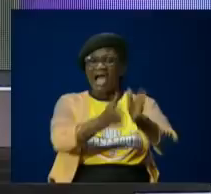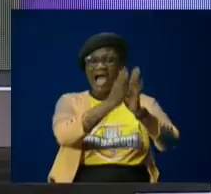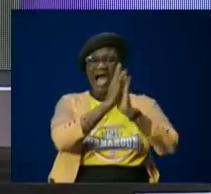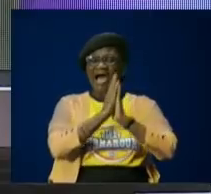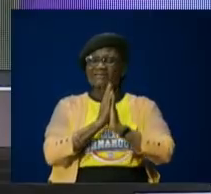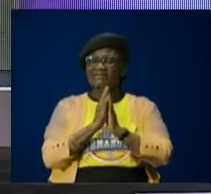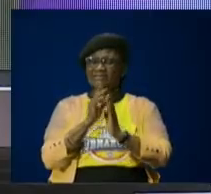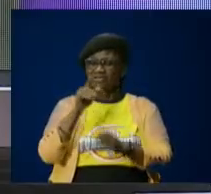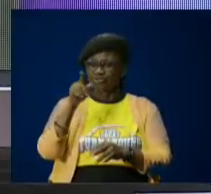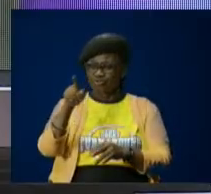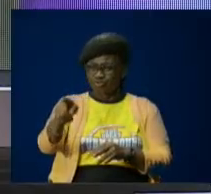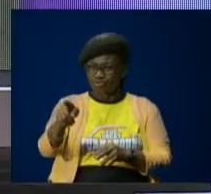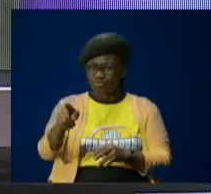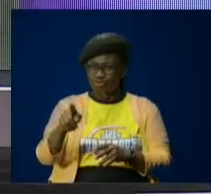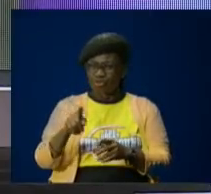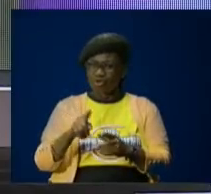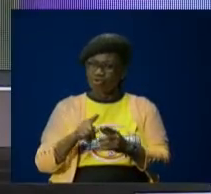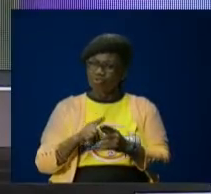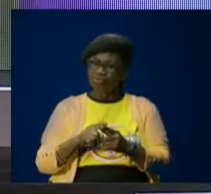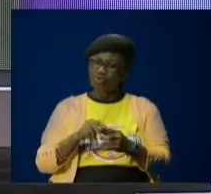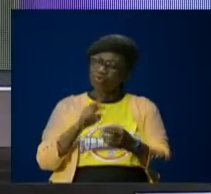to relax